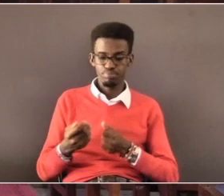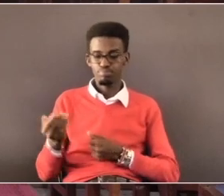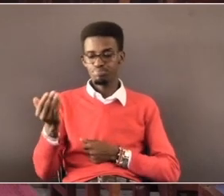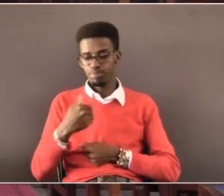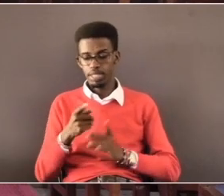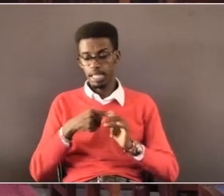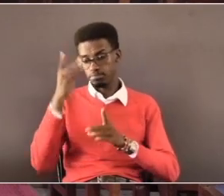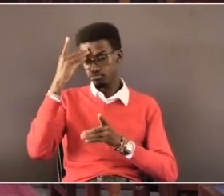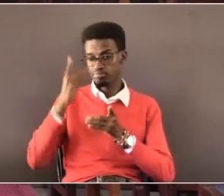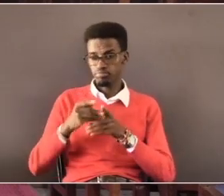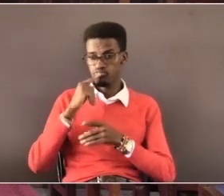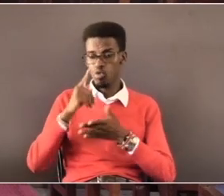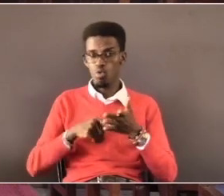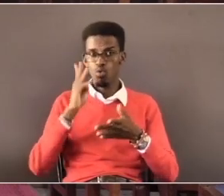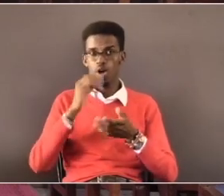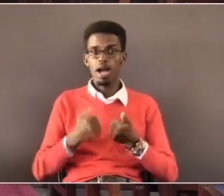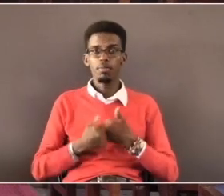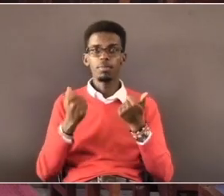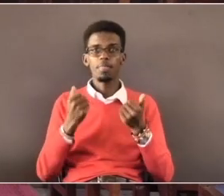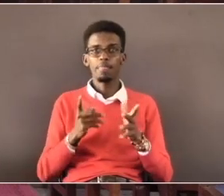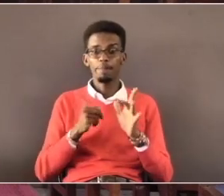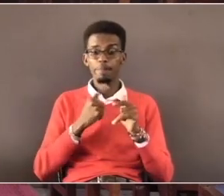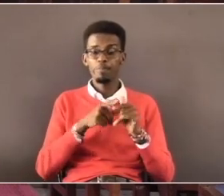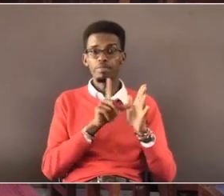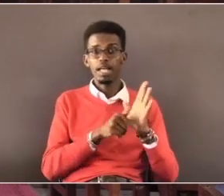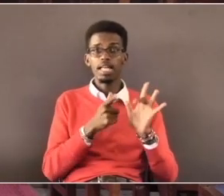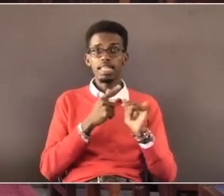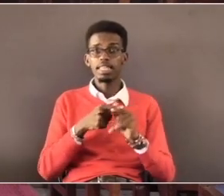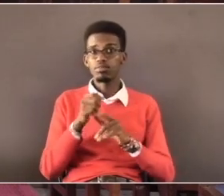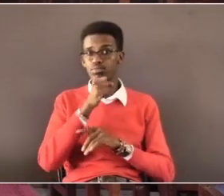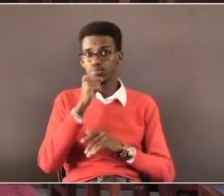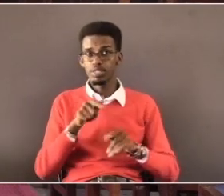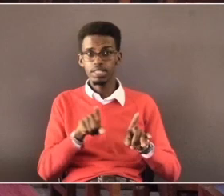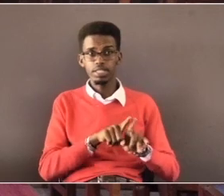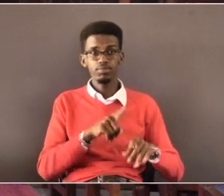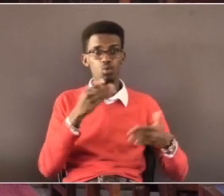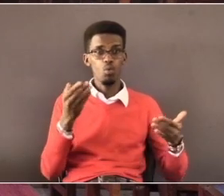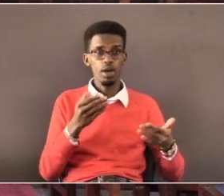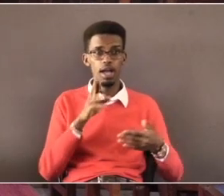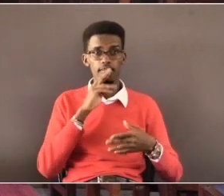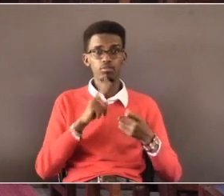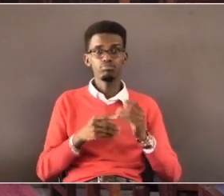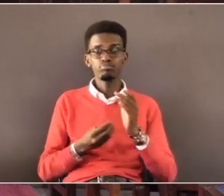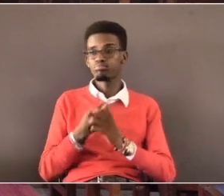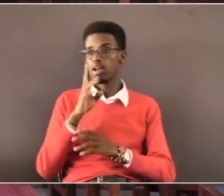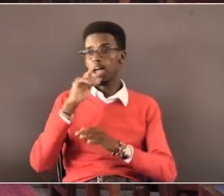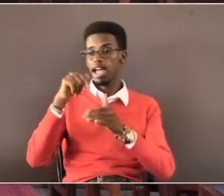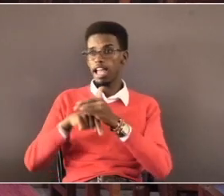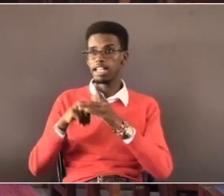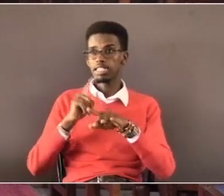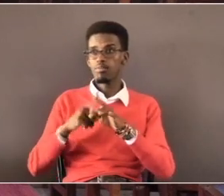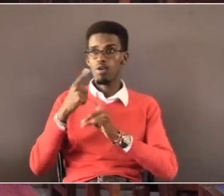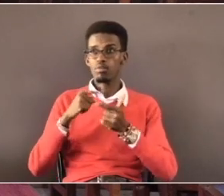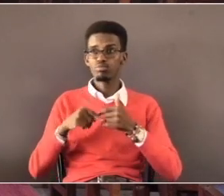you decide like this is what is happening. And then at your age group or the state of development that you are in when it comes to the